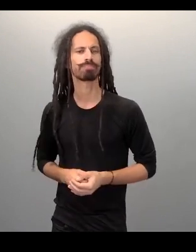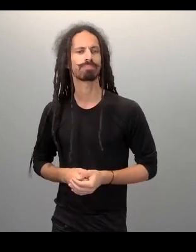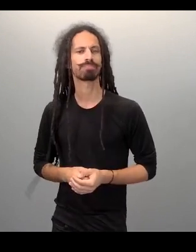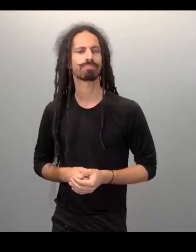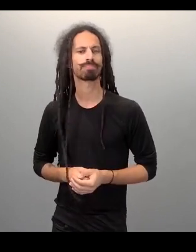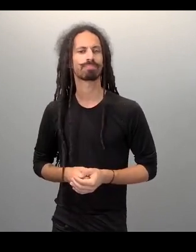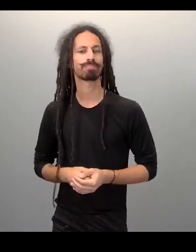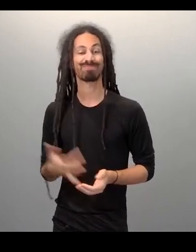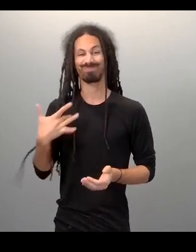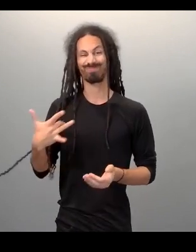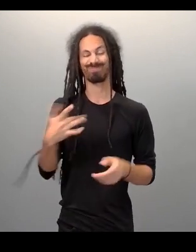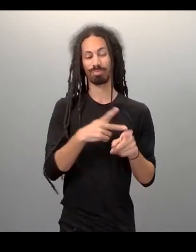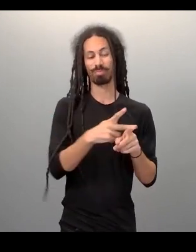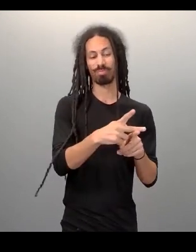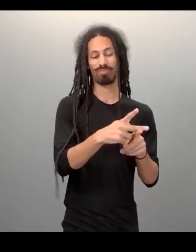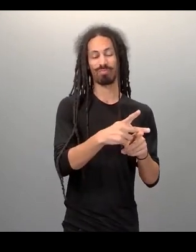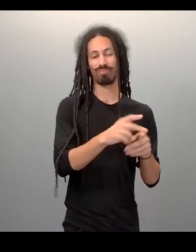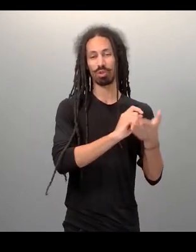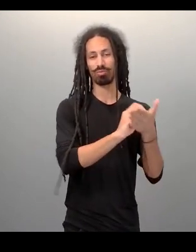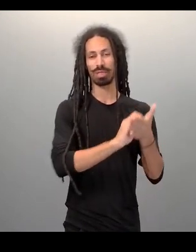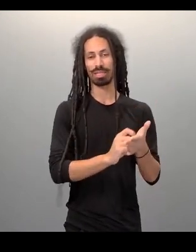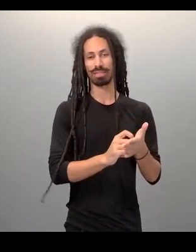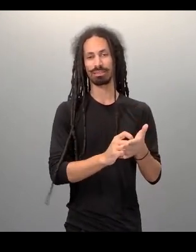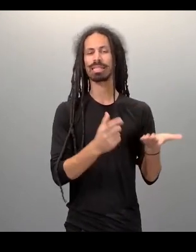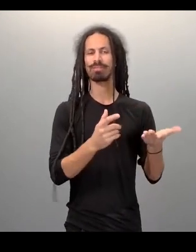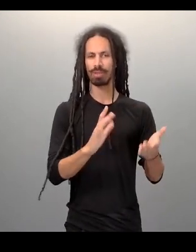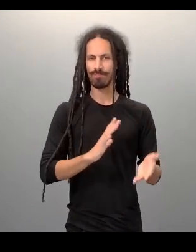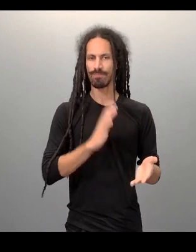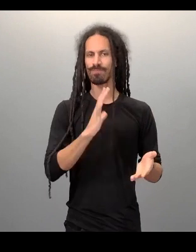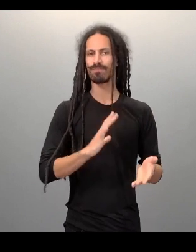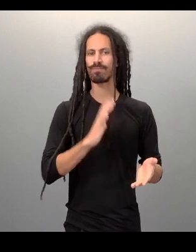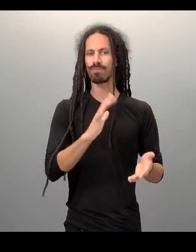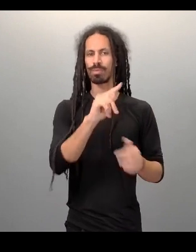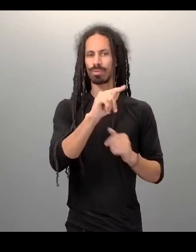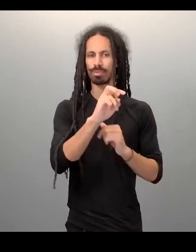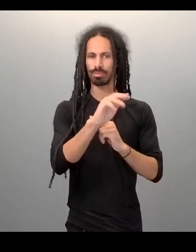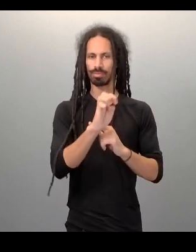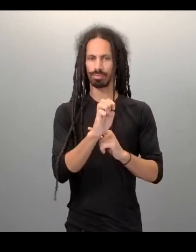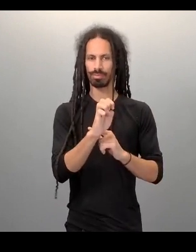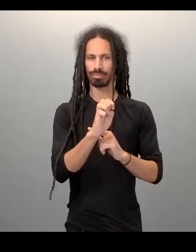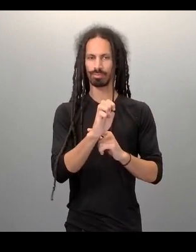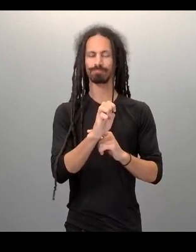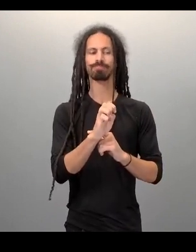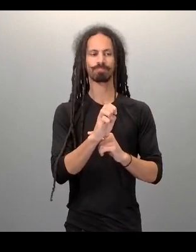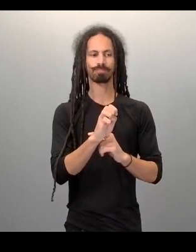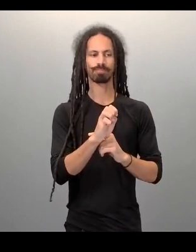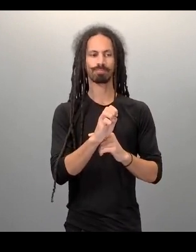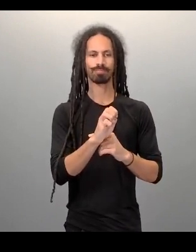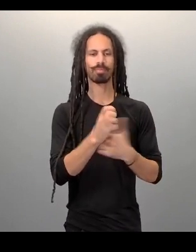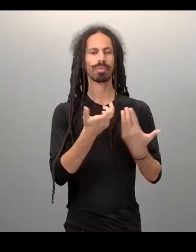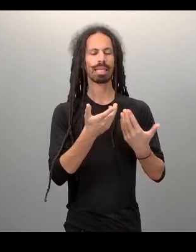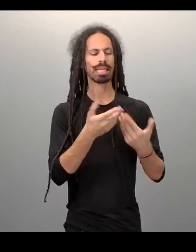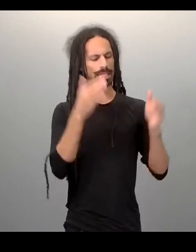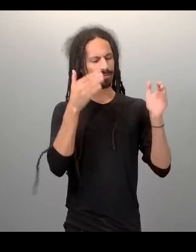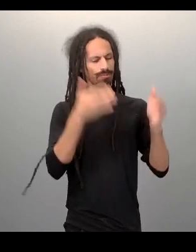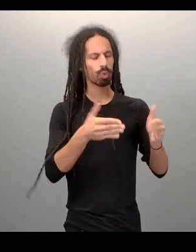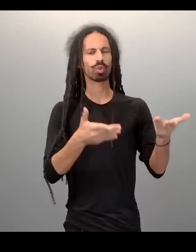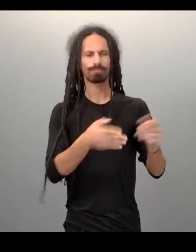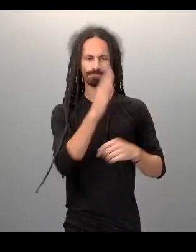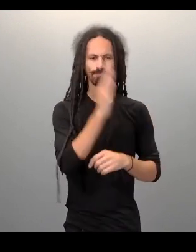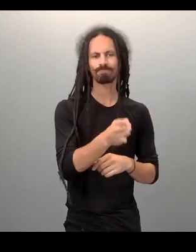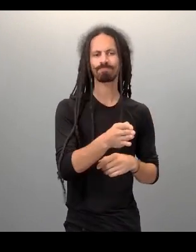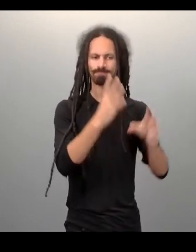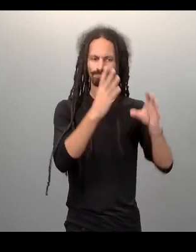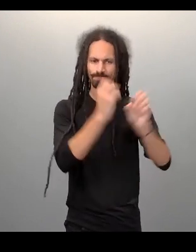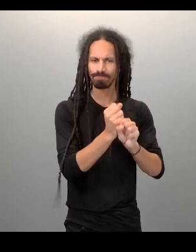emails have a formal tone. So a formal tone focuses on being thorough, concise, straightforward,